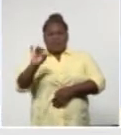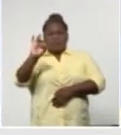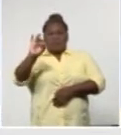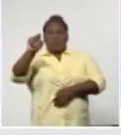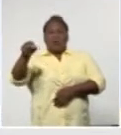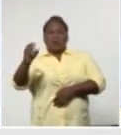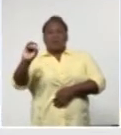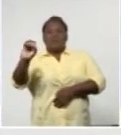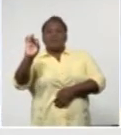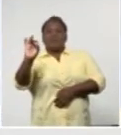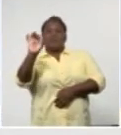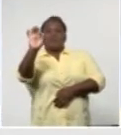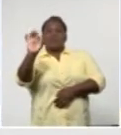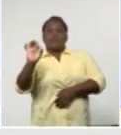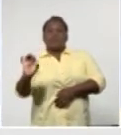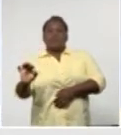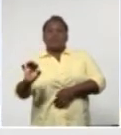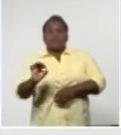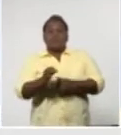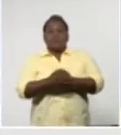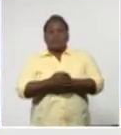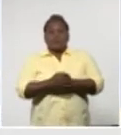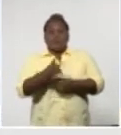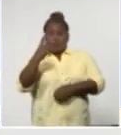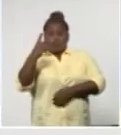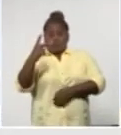161 people for